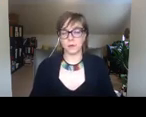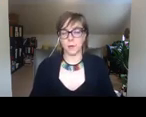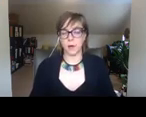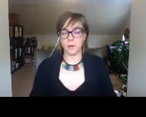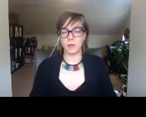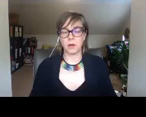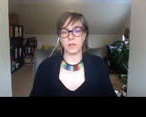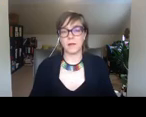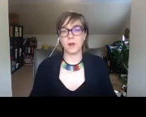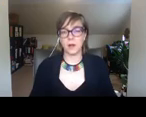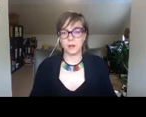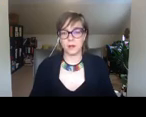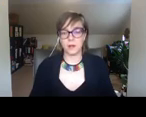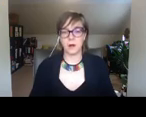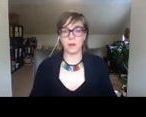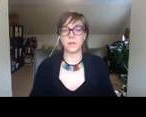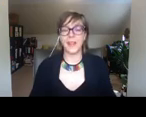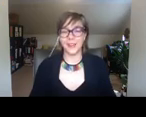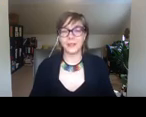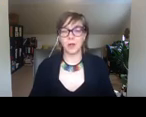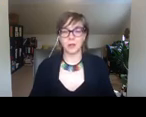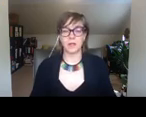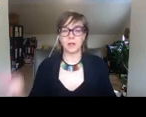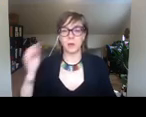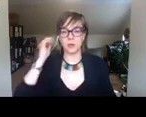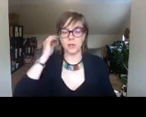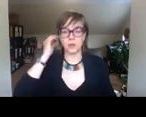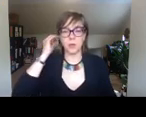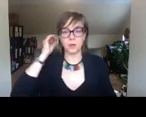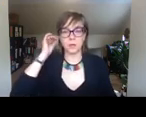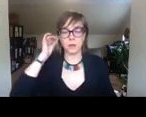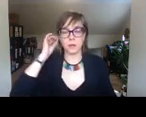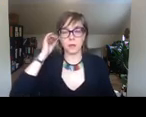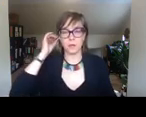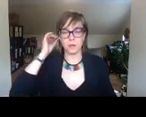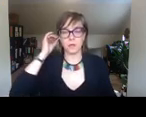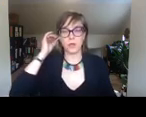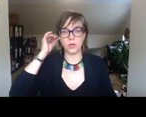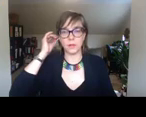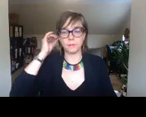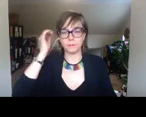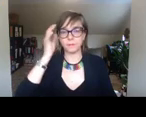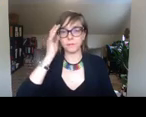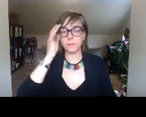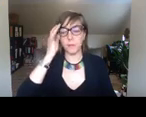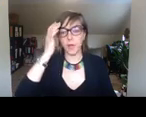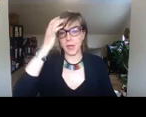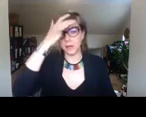us, or not perhaps, a lot of us have not yet lost anyone dear to us. A lot of us are fortunate